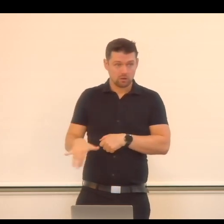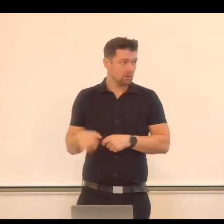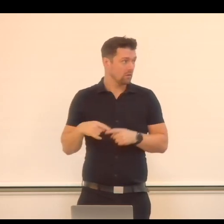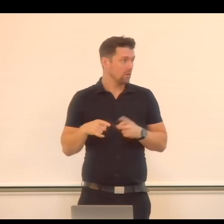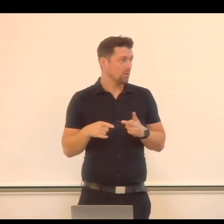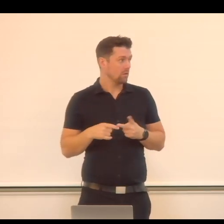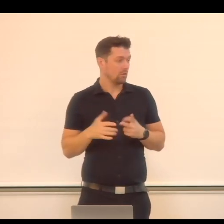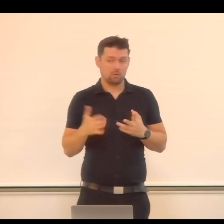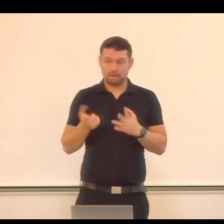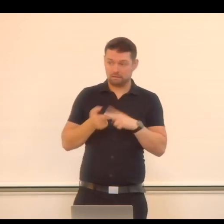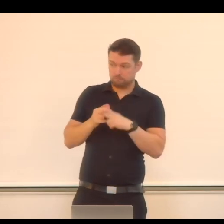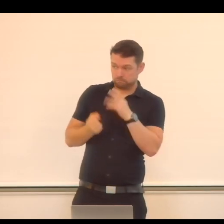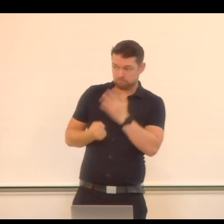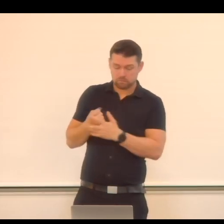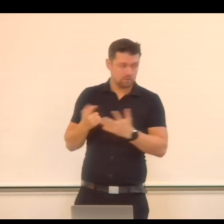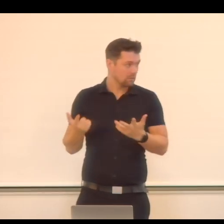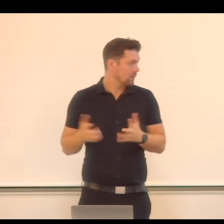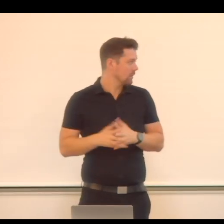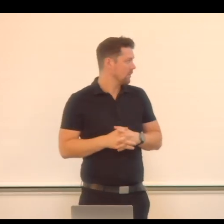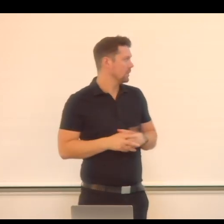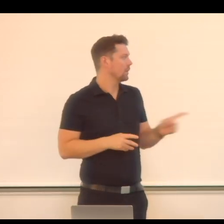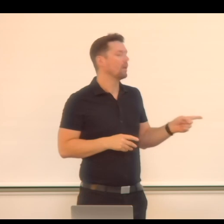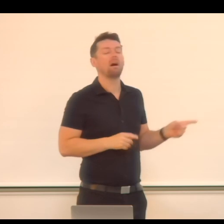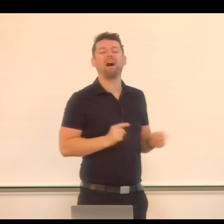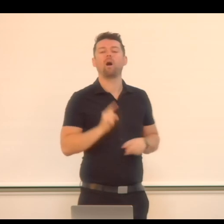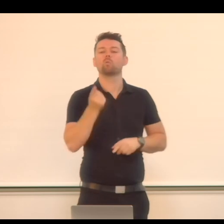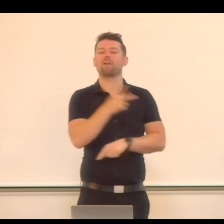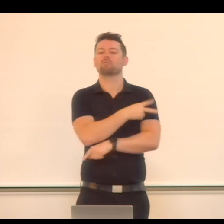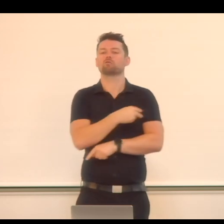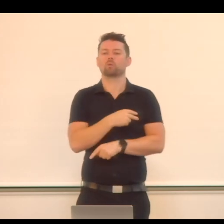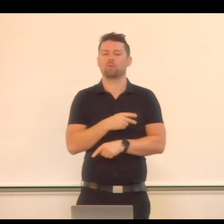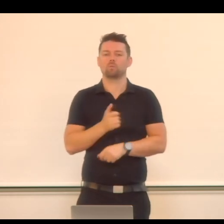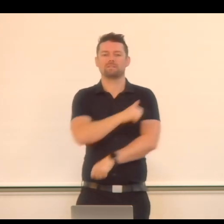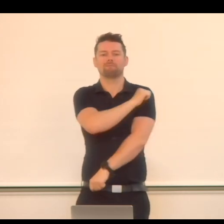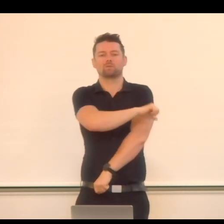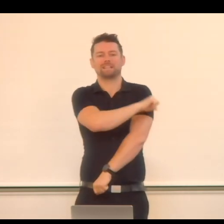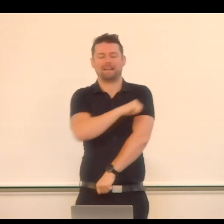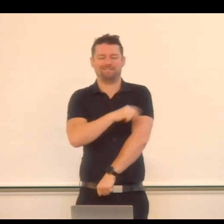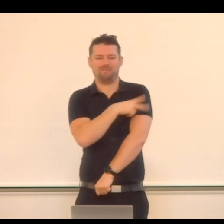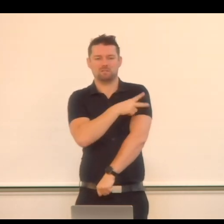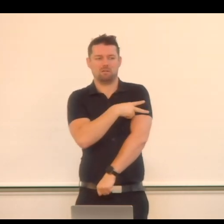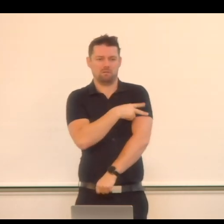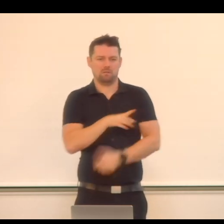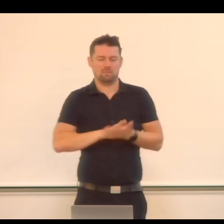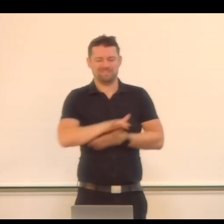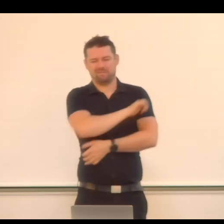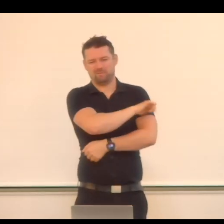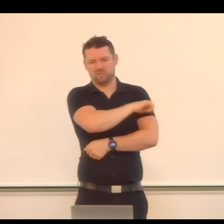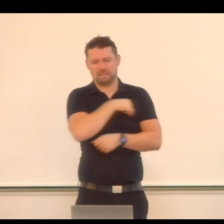time in case something happened? So one of our crew members was designated as the first aid officer. So they had first aid